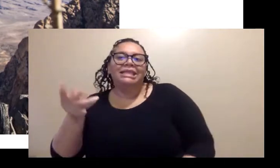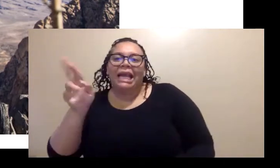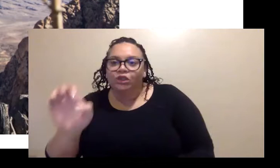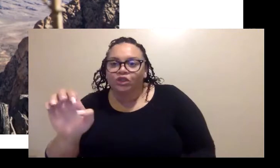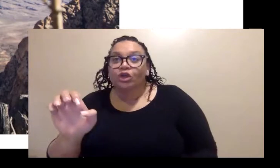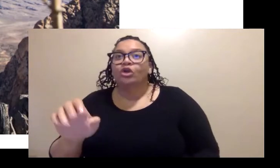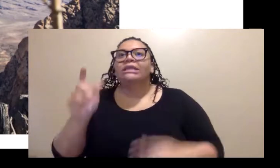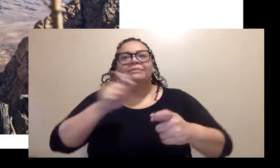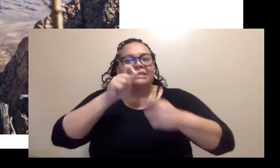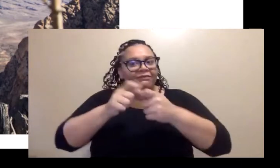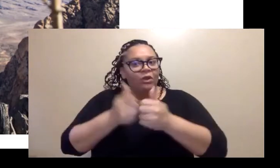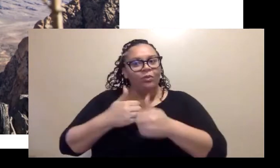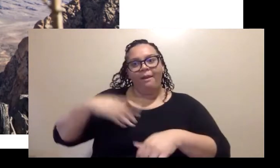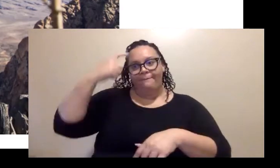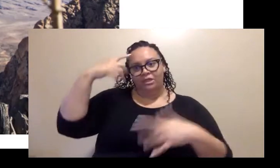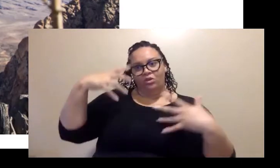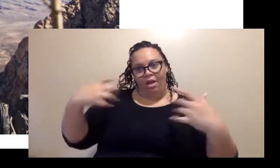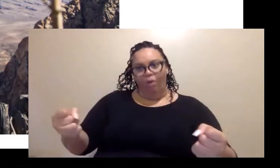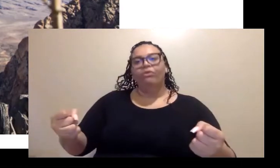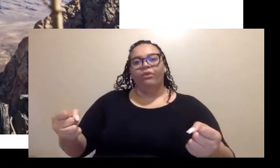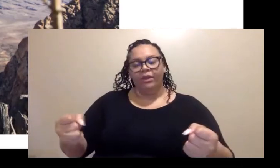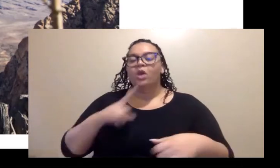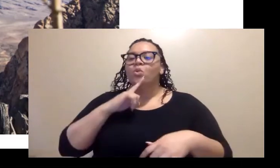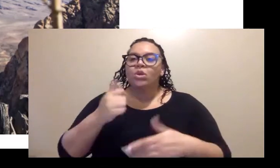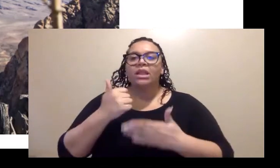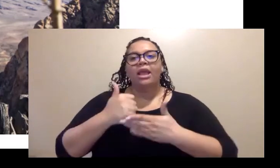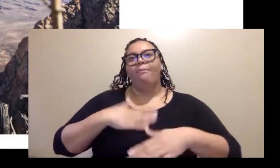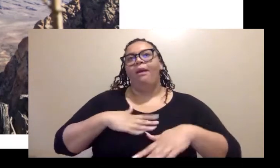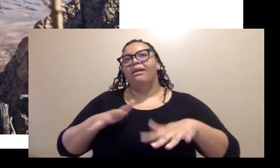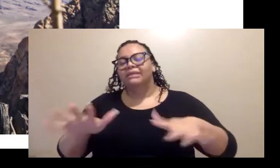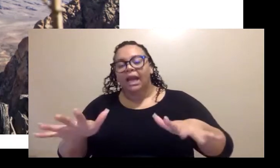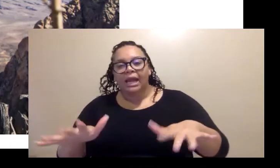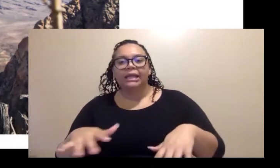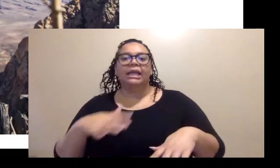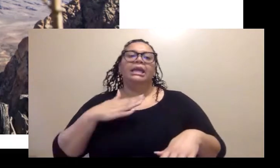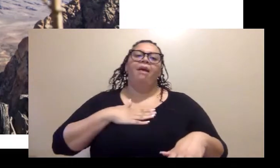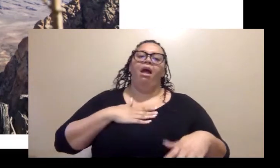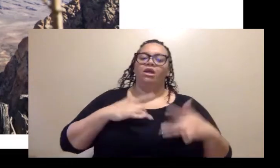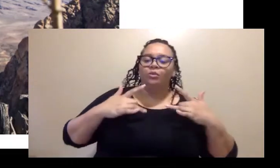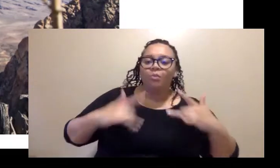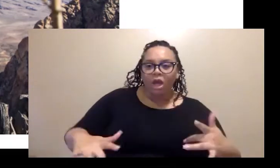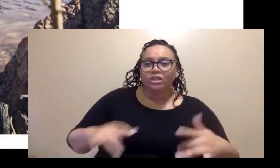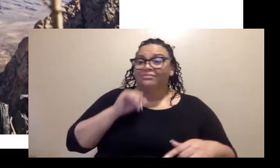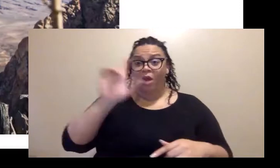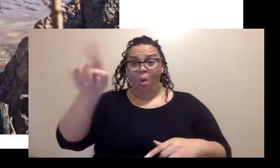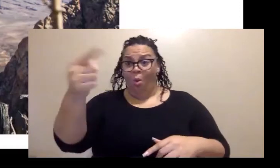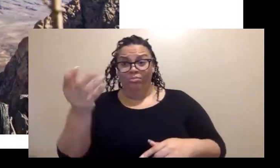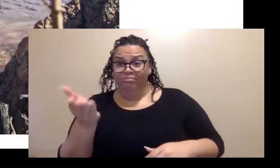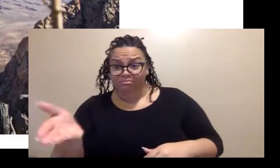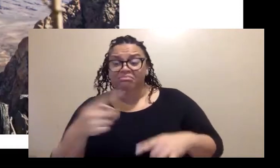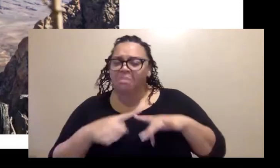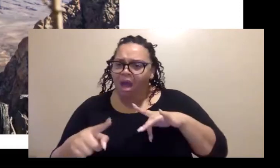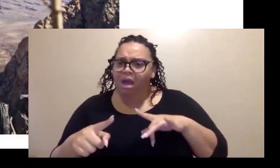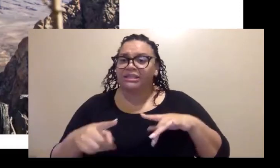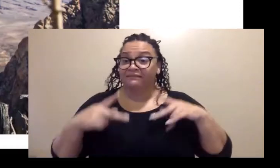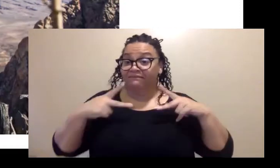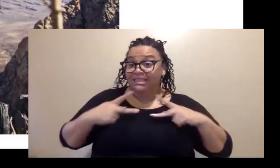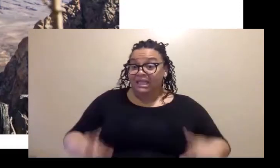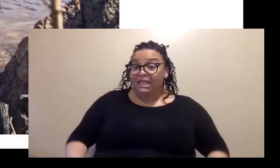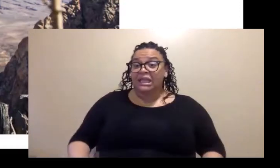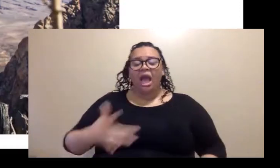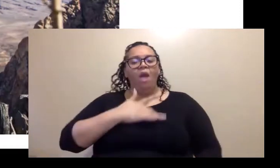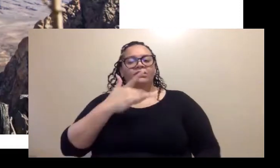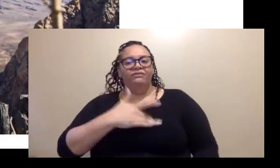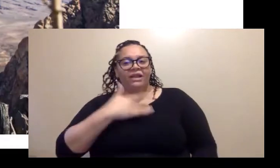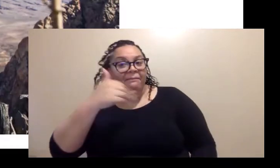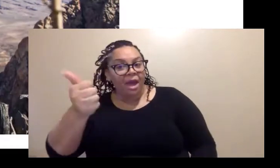health. It really helped my anxiety, my depression. Not only that, but physically, I was feeling better